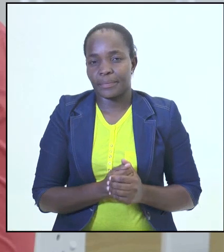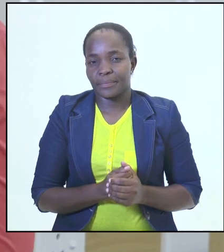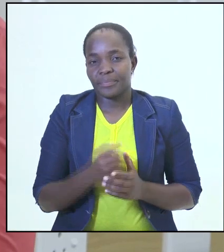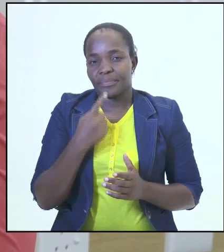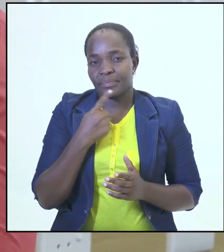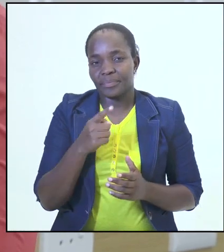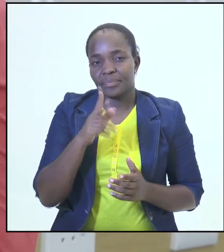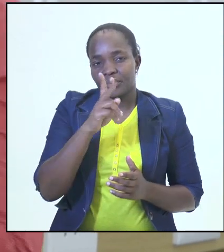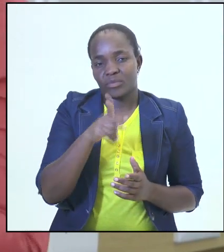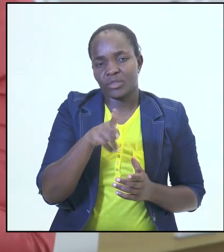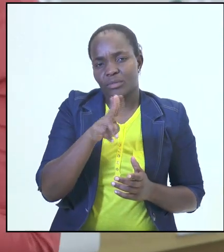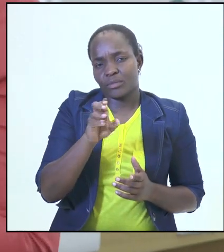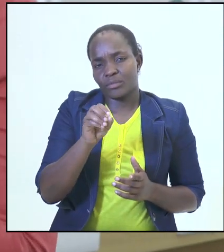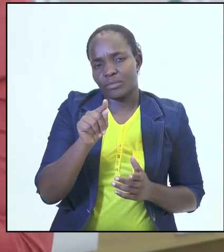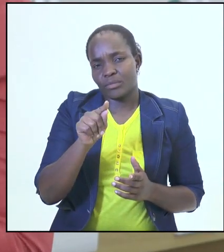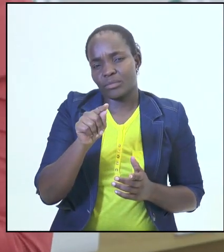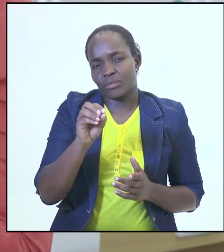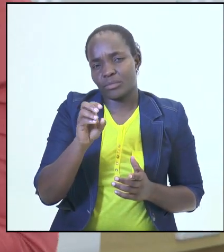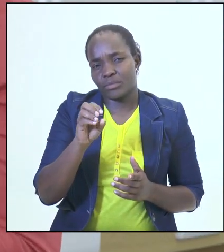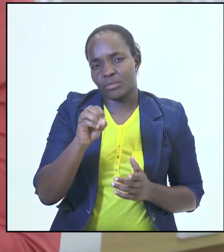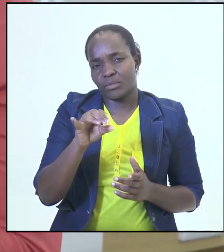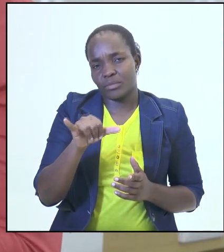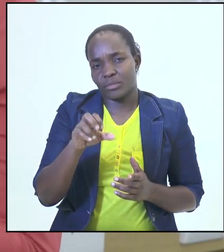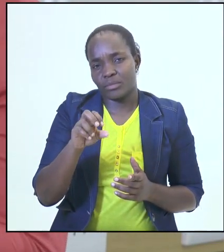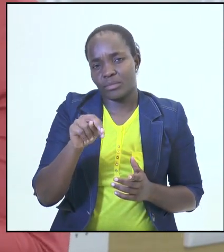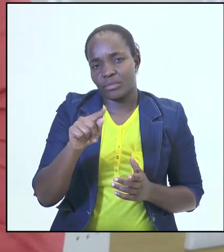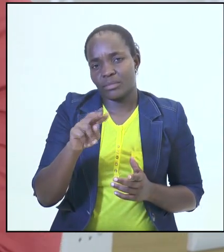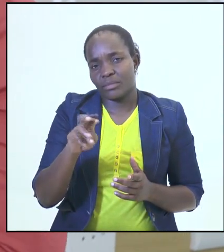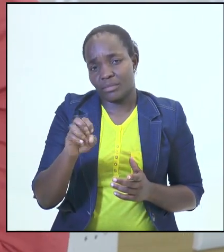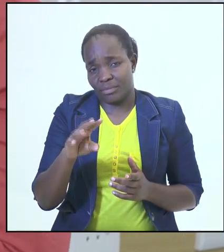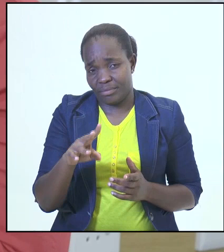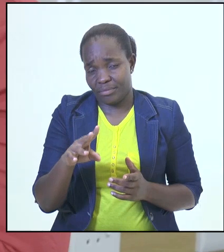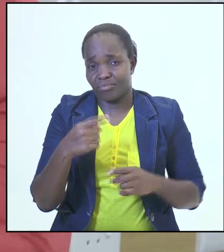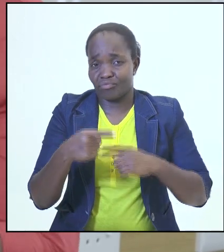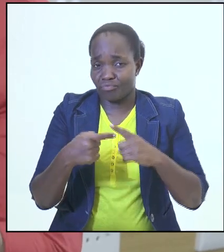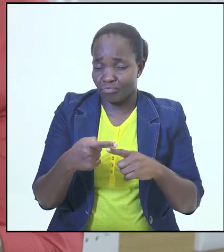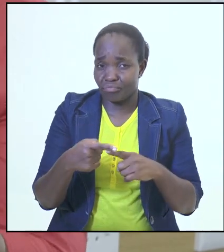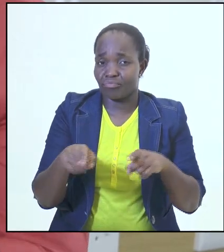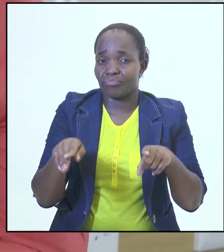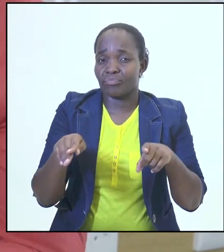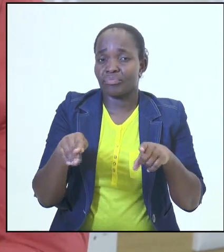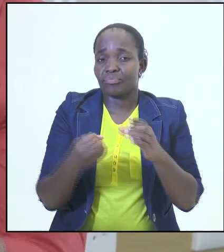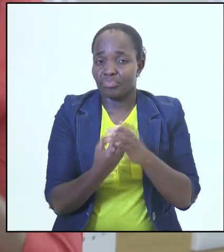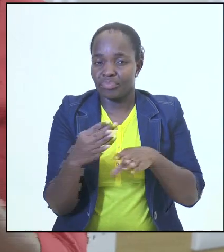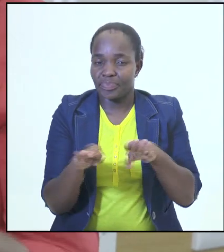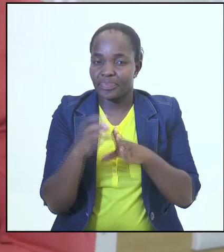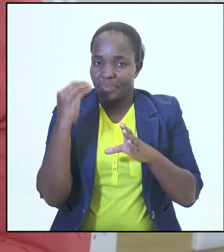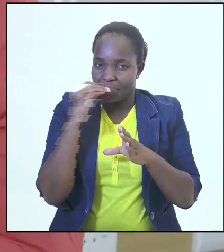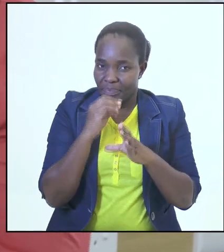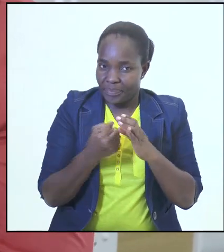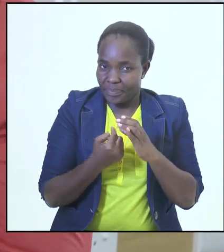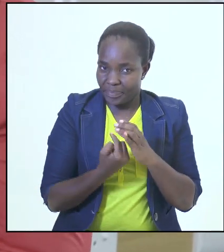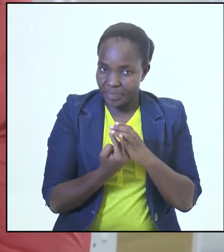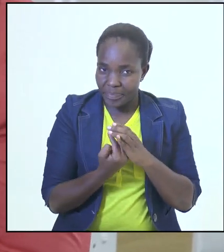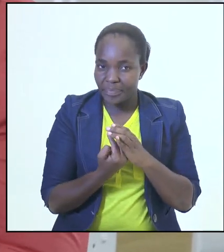Photosynthesis is the process by which the plant produces its own food from which it grows. And this then becomes food for a wide range